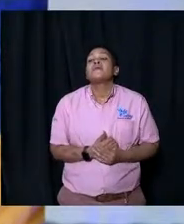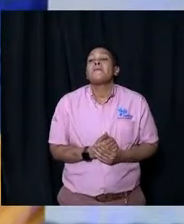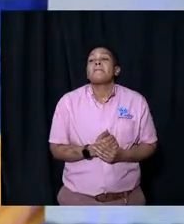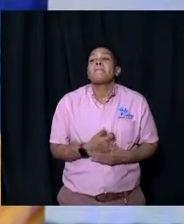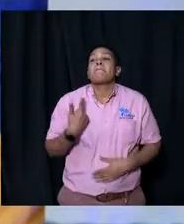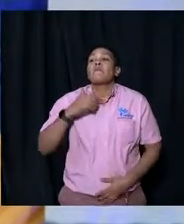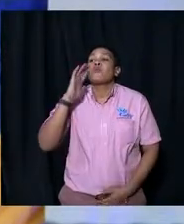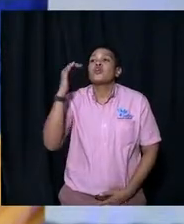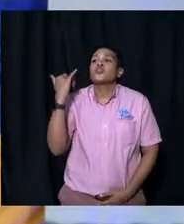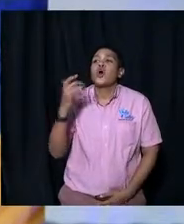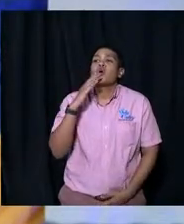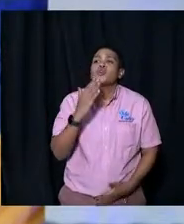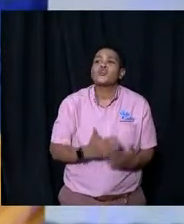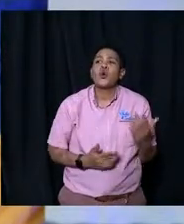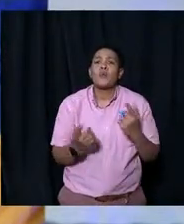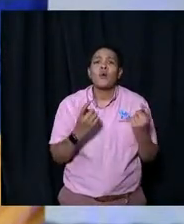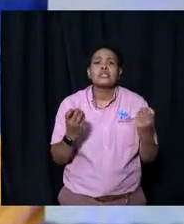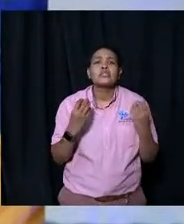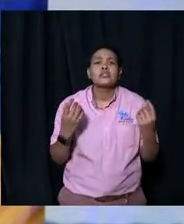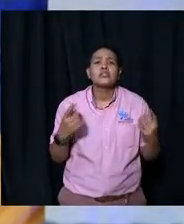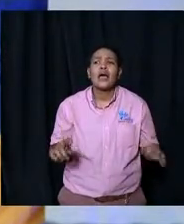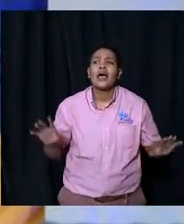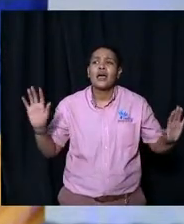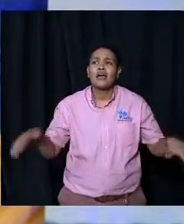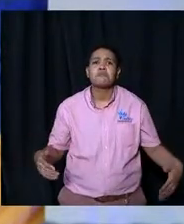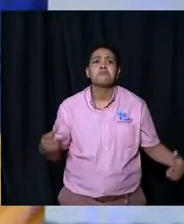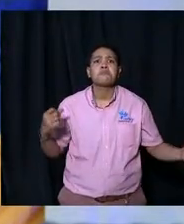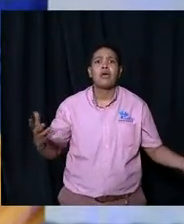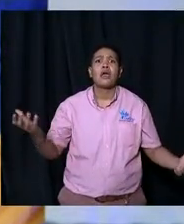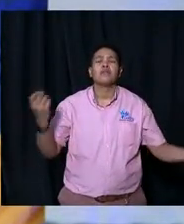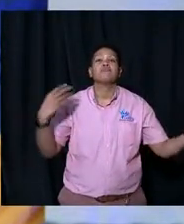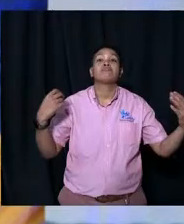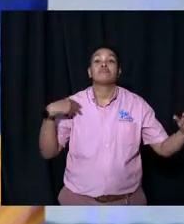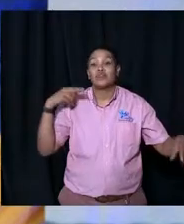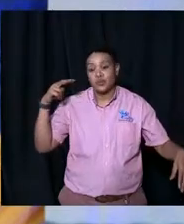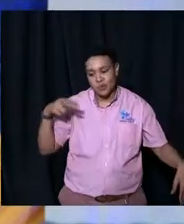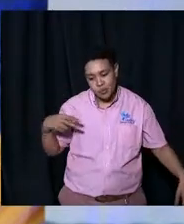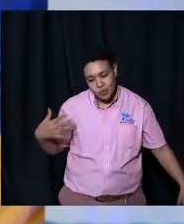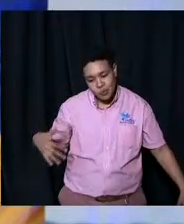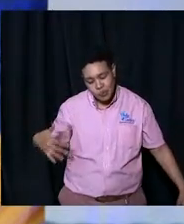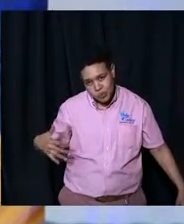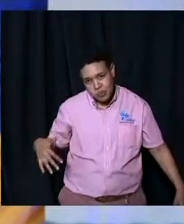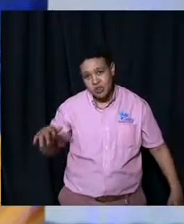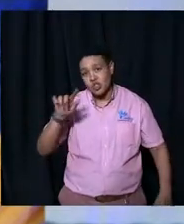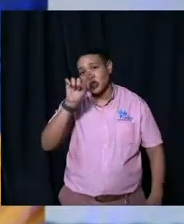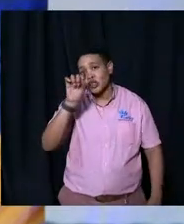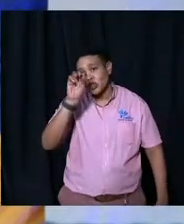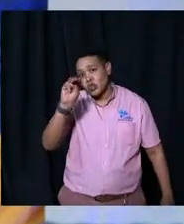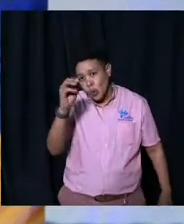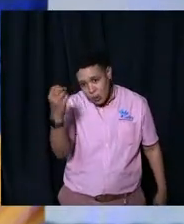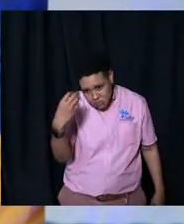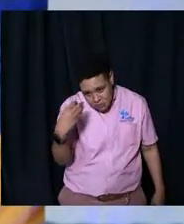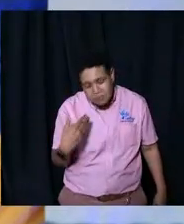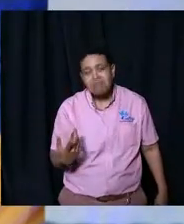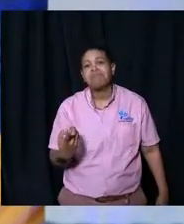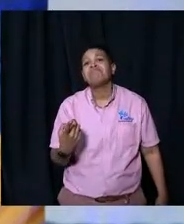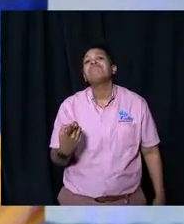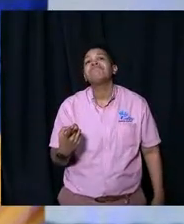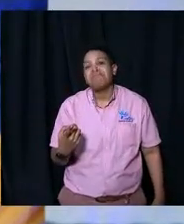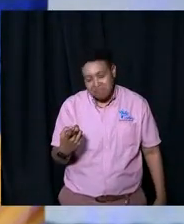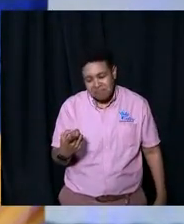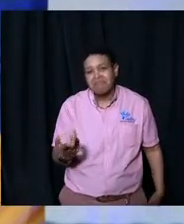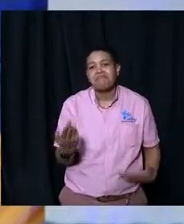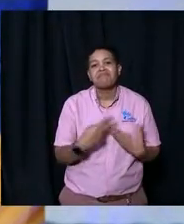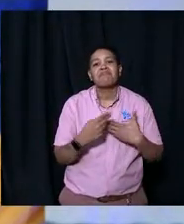We will now be taking some questions, and a whole pile of things have been coming in, you know, questions from Zoom, and we are